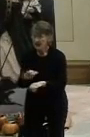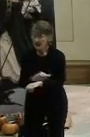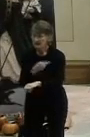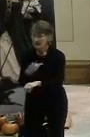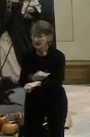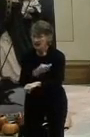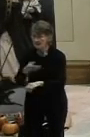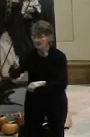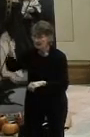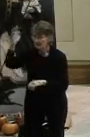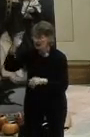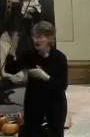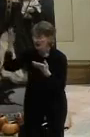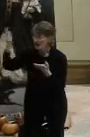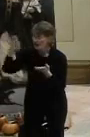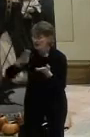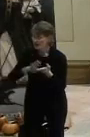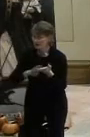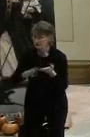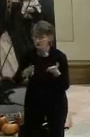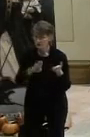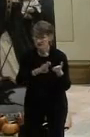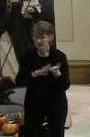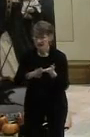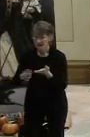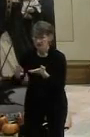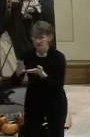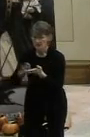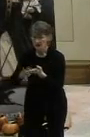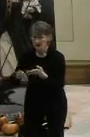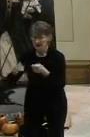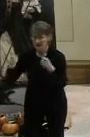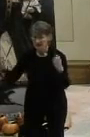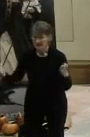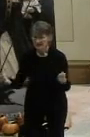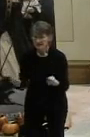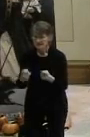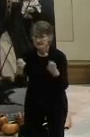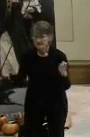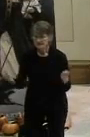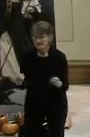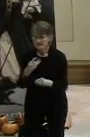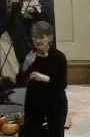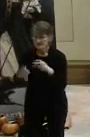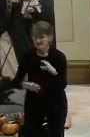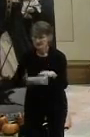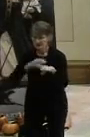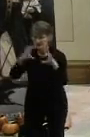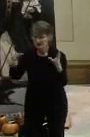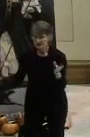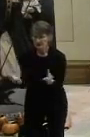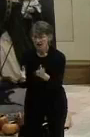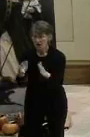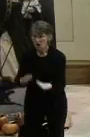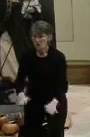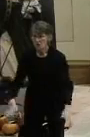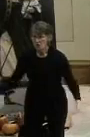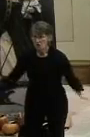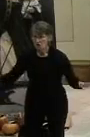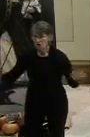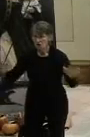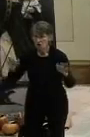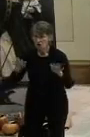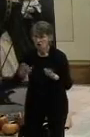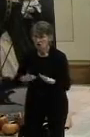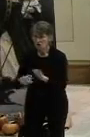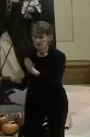Reyes. Lamb of God, you take away the sins of the